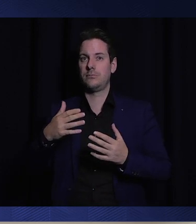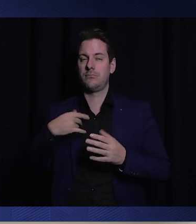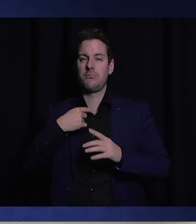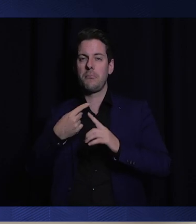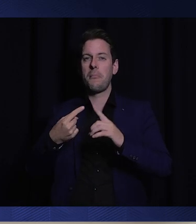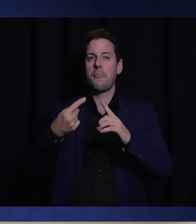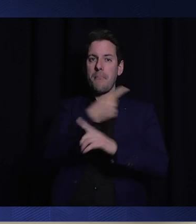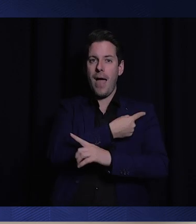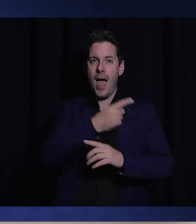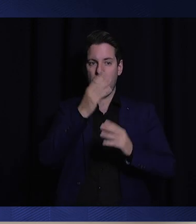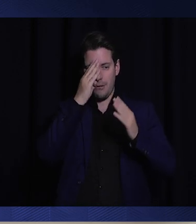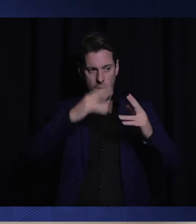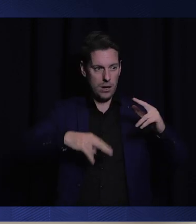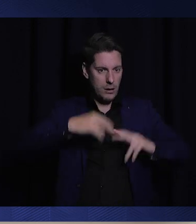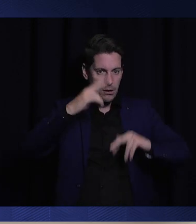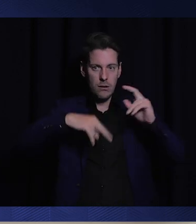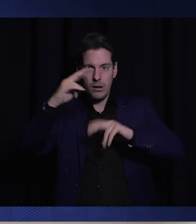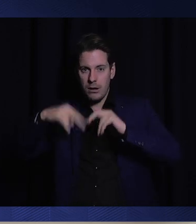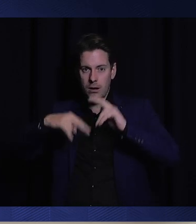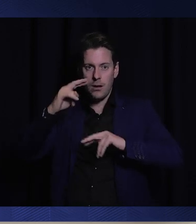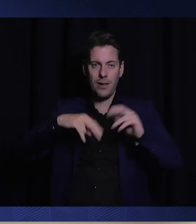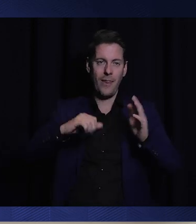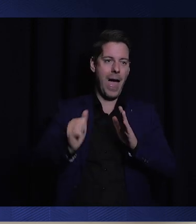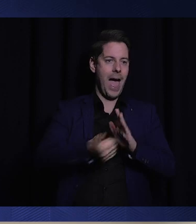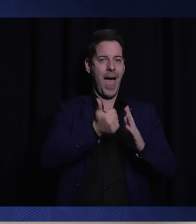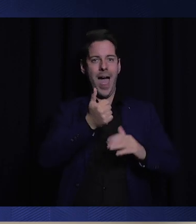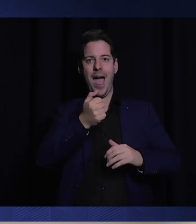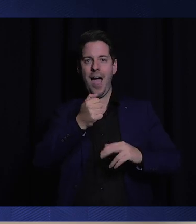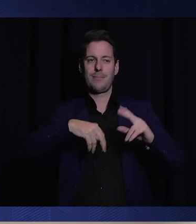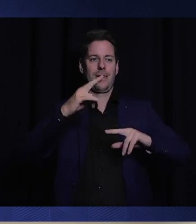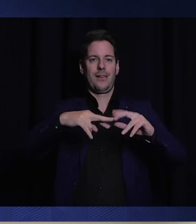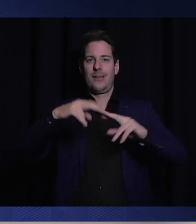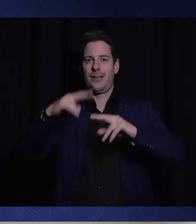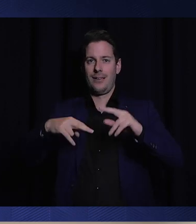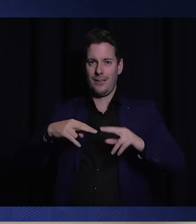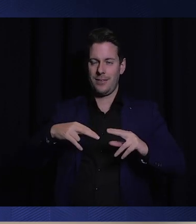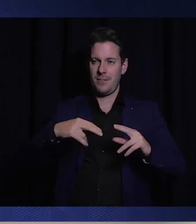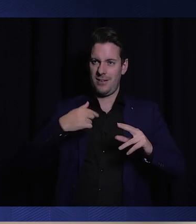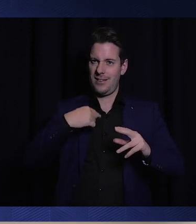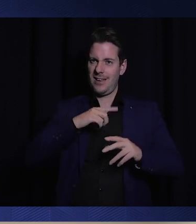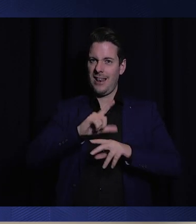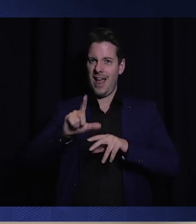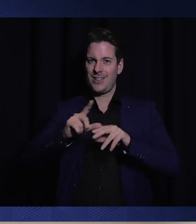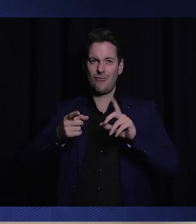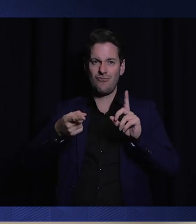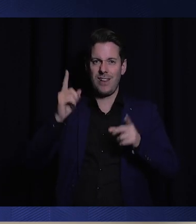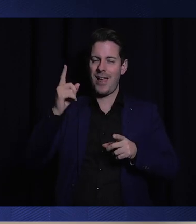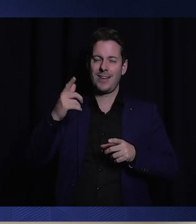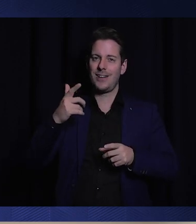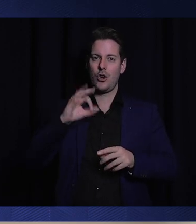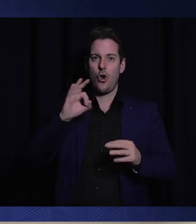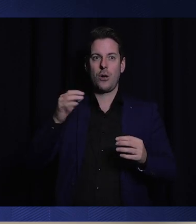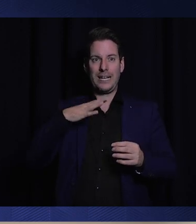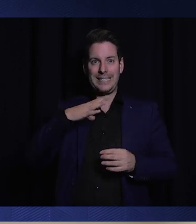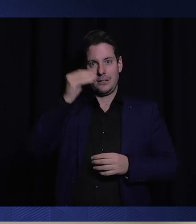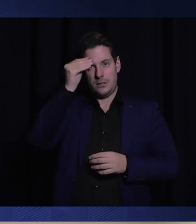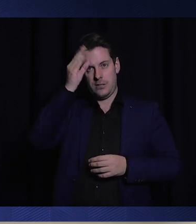the cumulative impacts of unsustainable development that goes beyond the area in which development is located